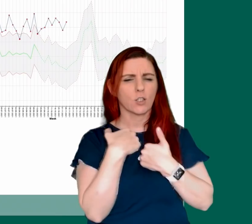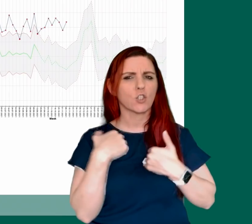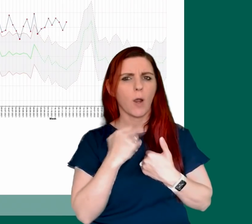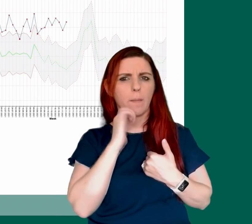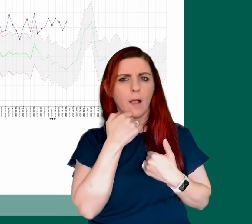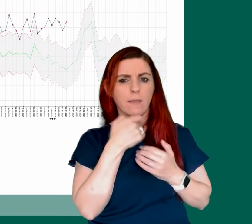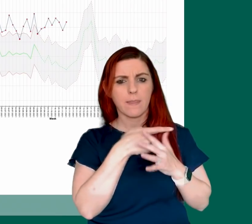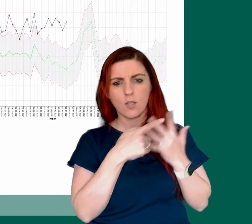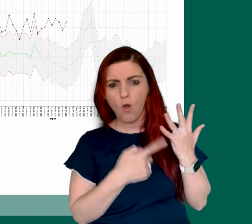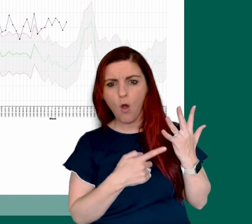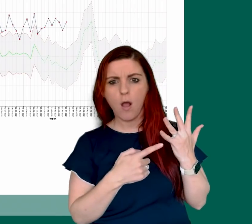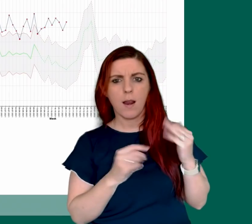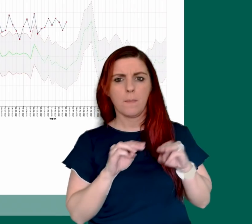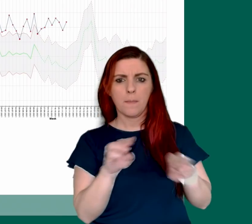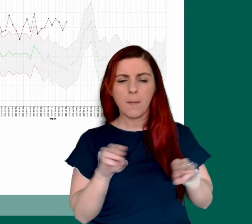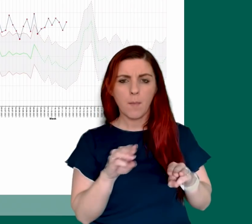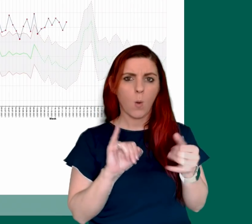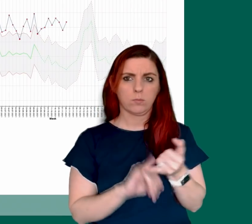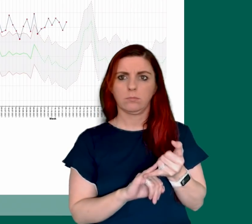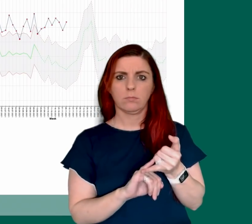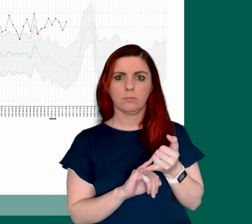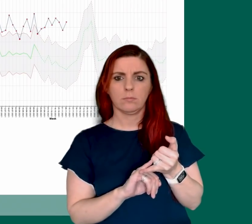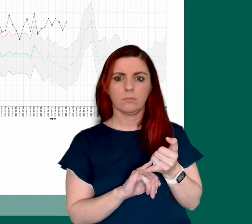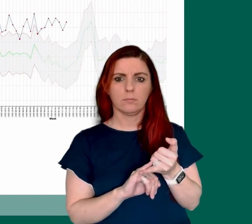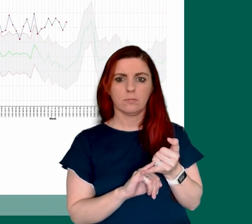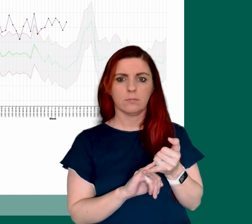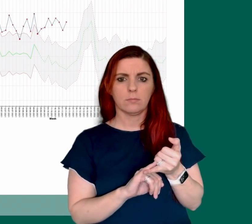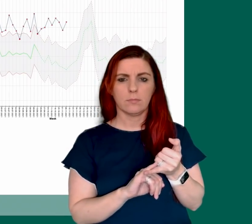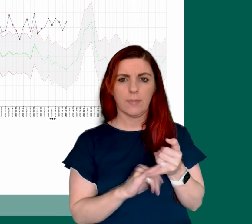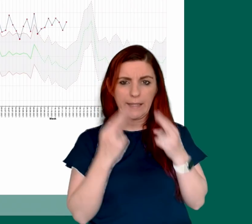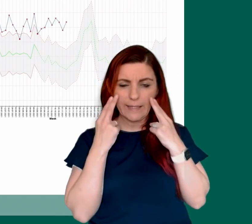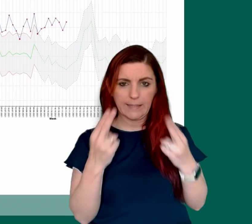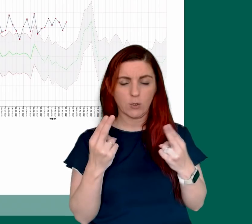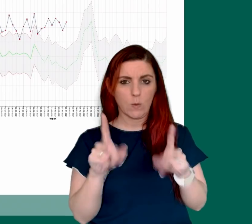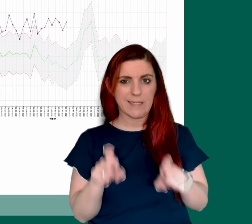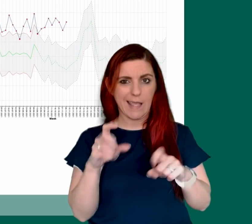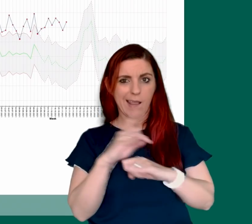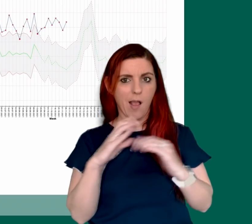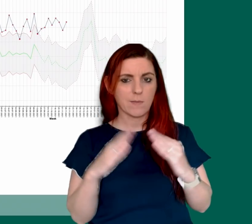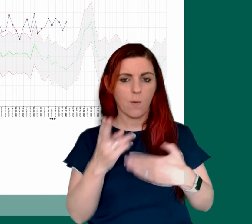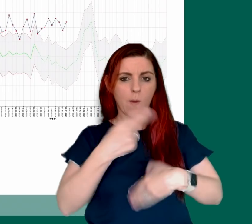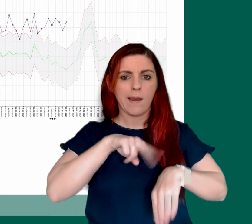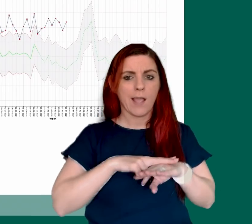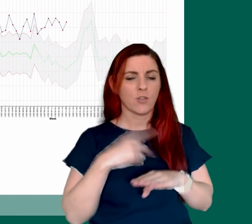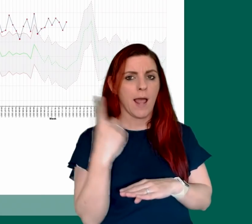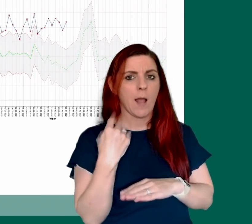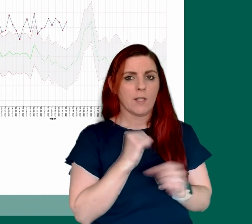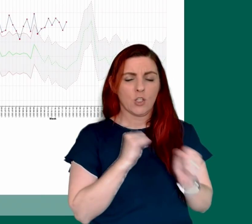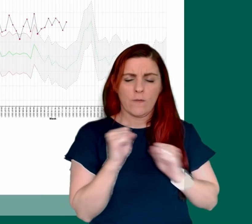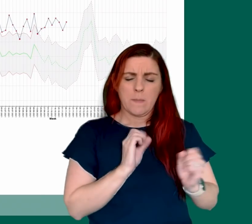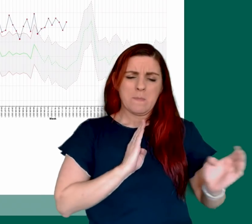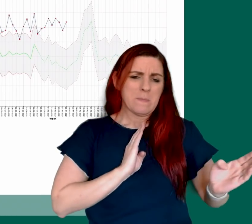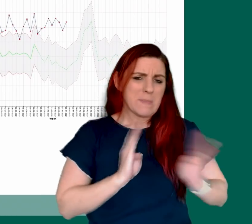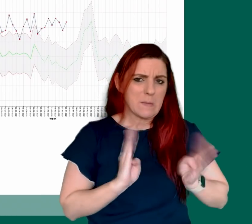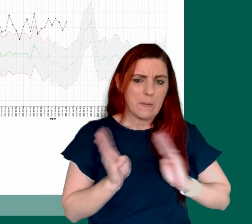these are all people who present, and many of whom require admission to hospital. So our National Ambulance Service continues to be very, very